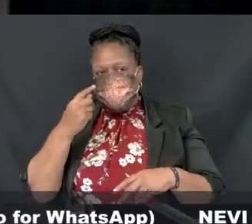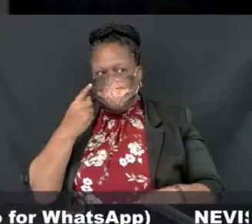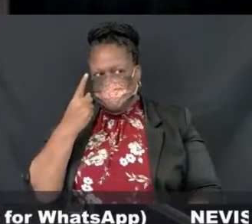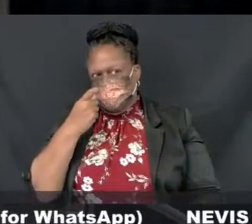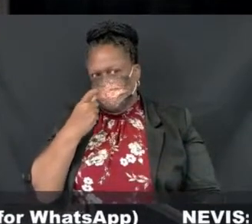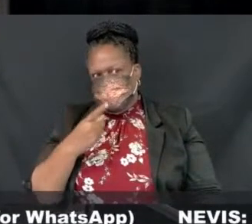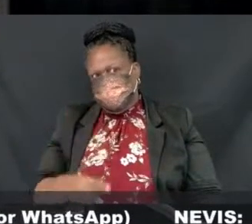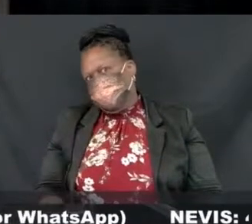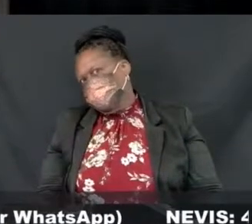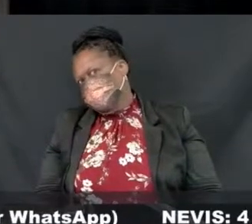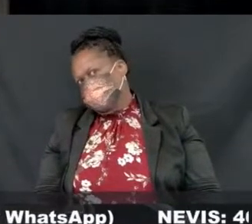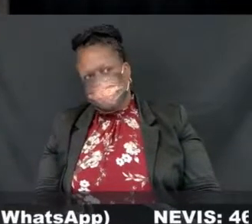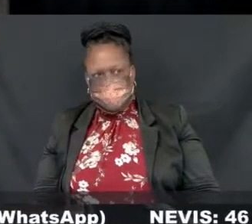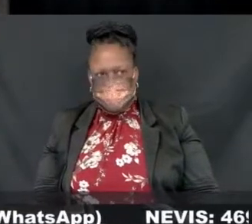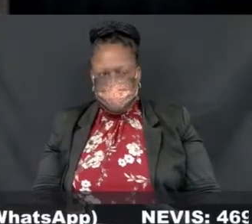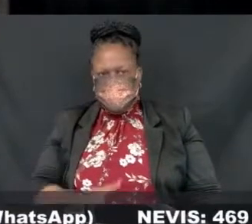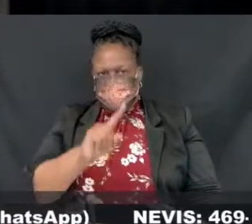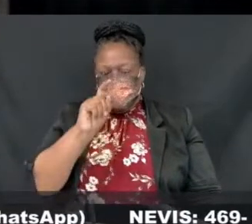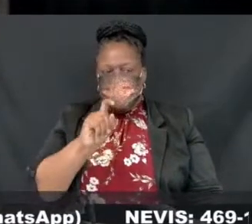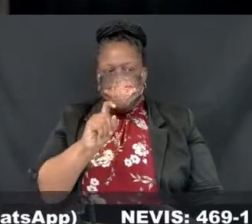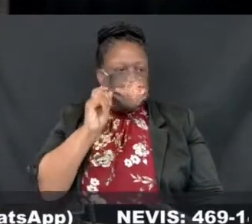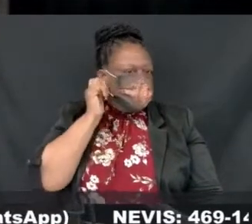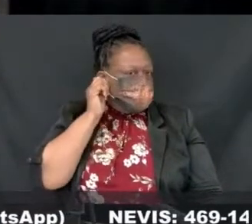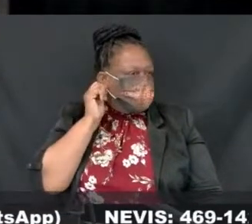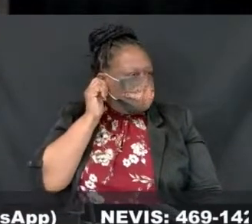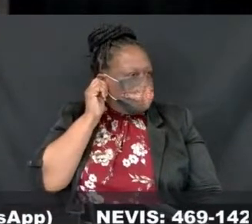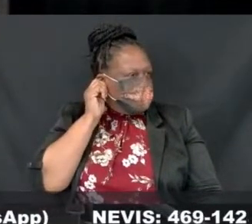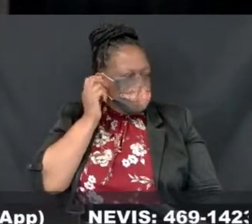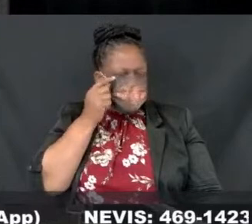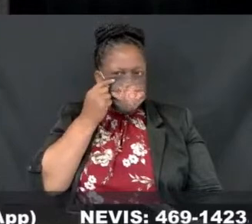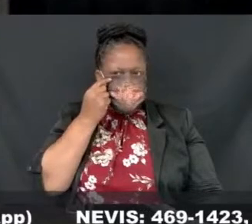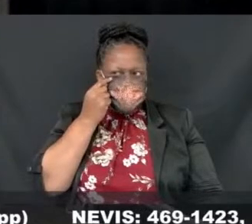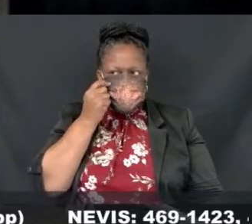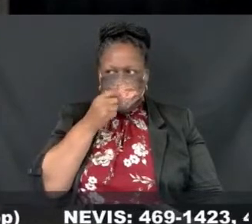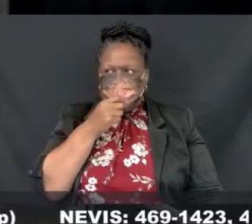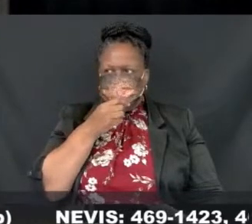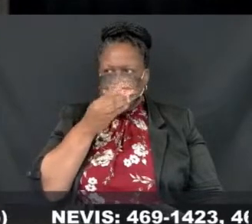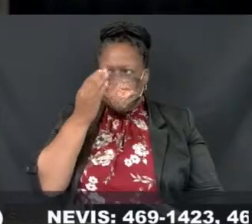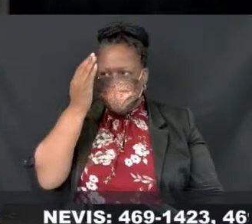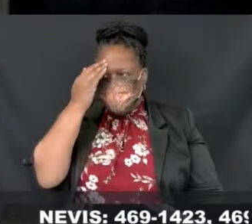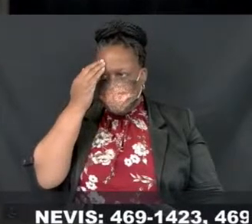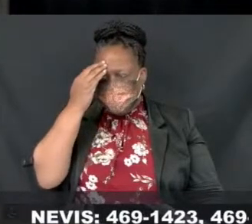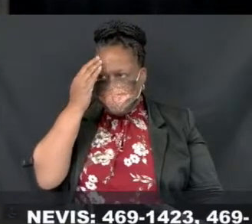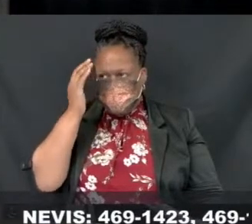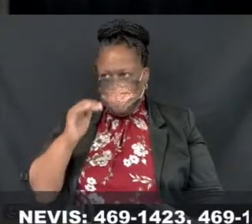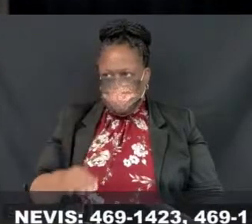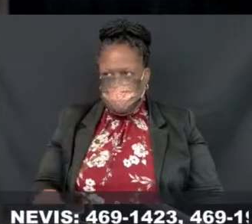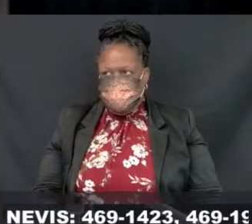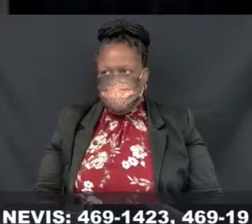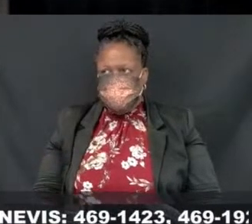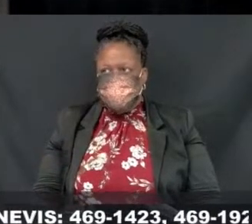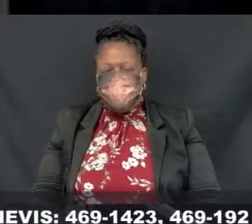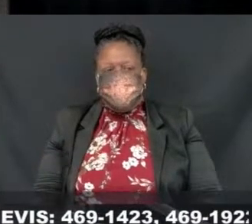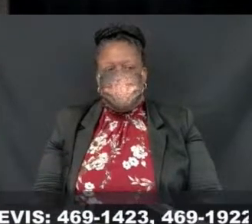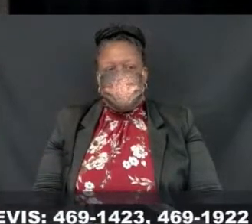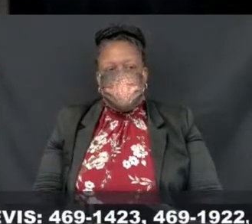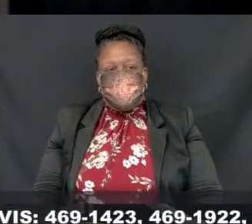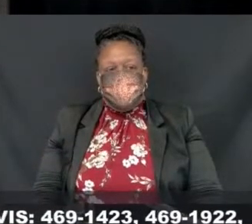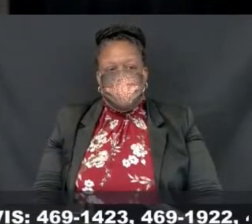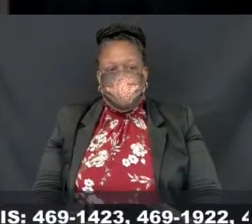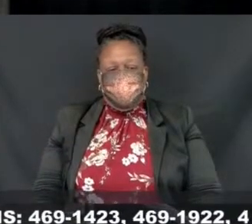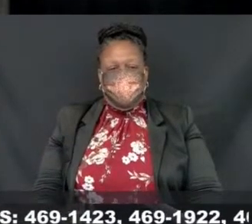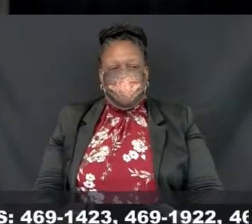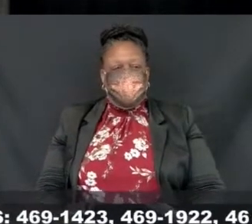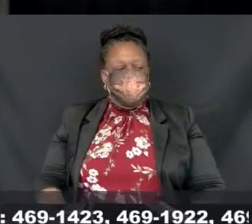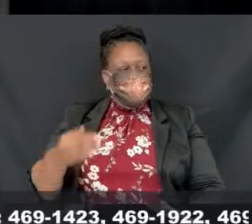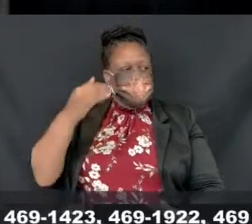especially when some of the questions that I get and so on. I think by now you know what my facial expression actually